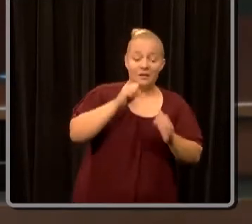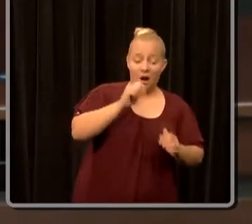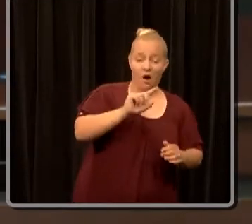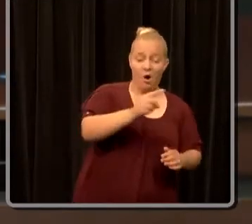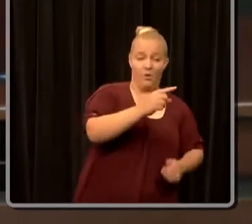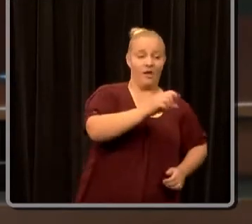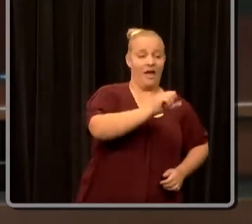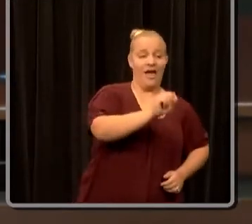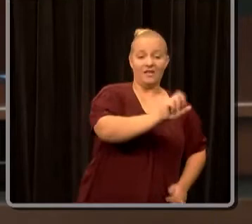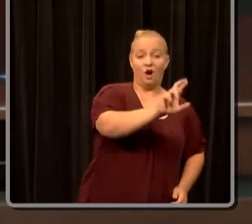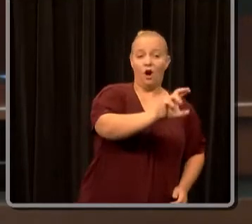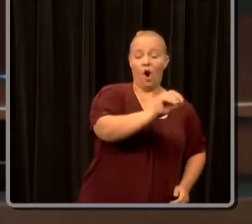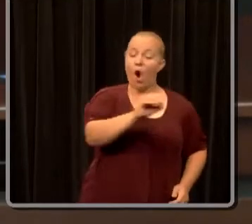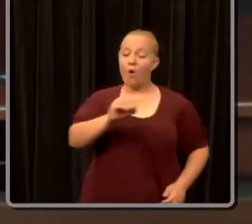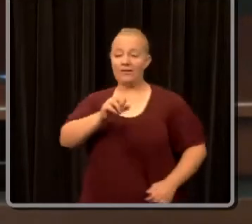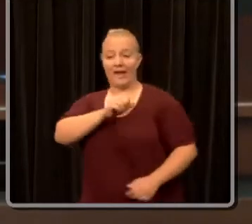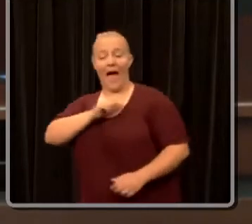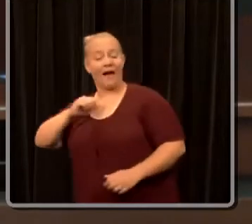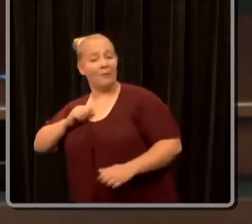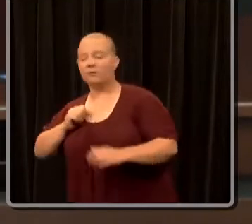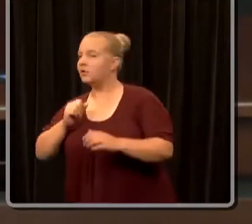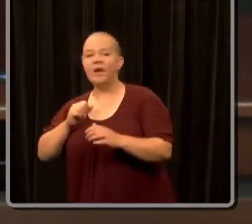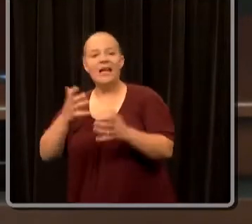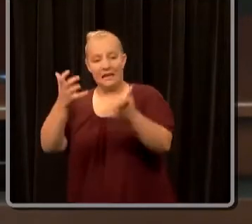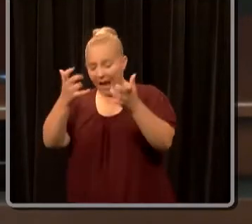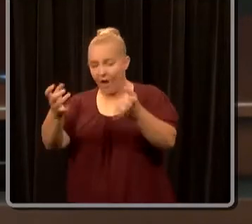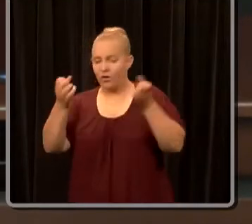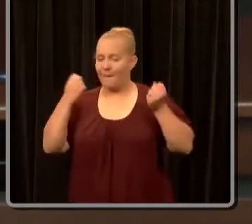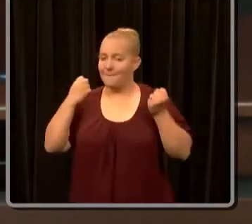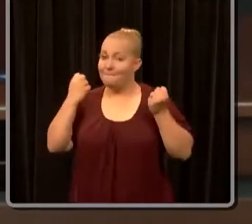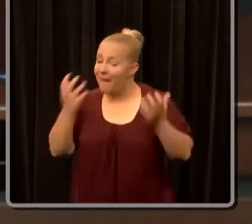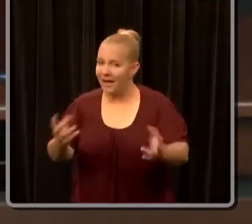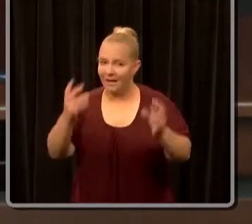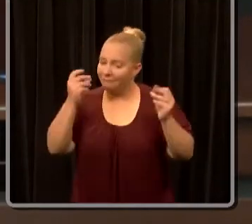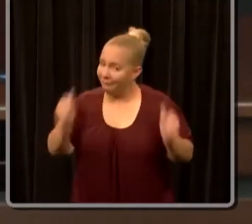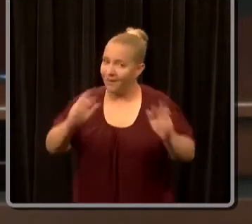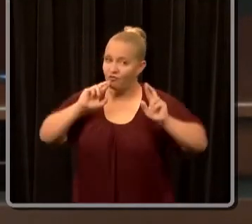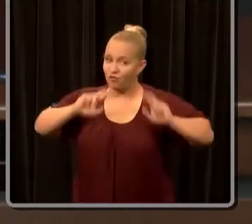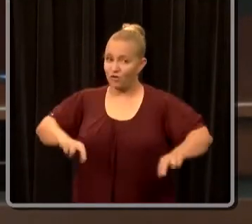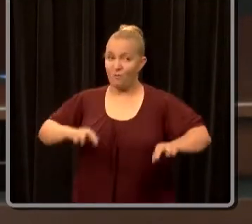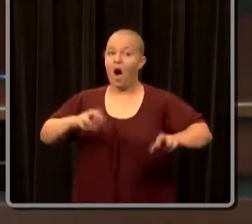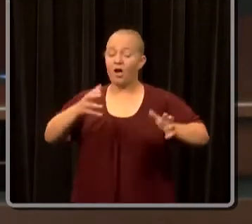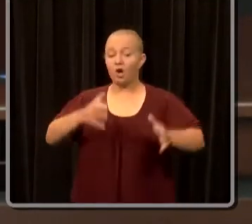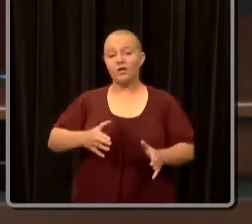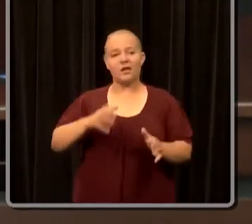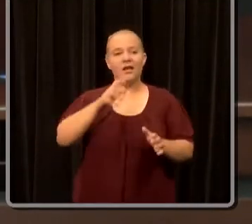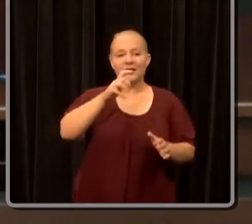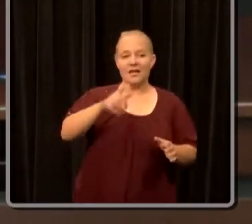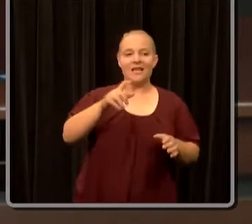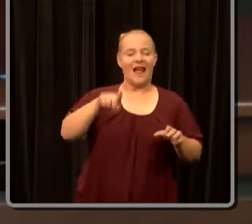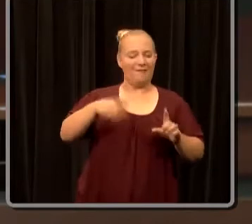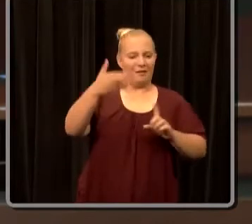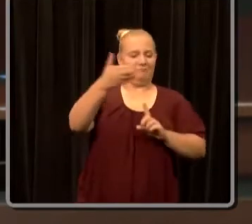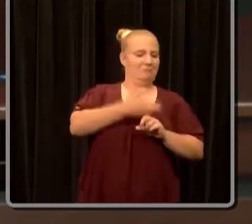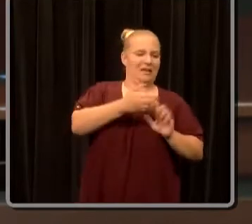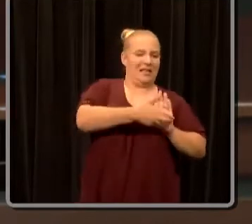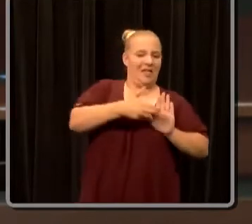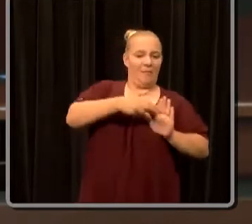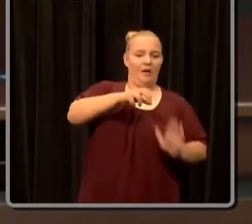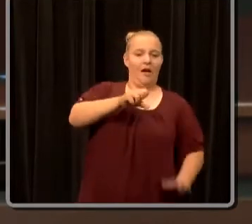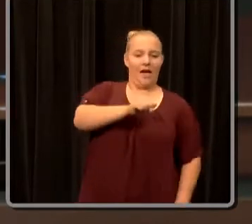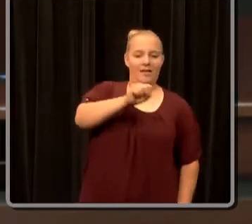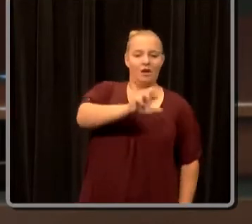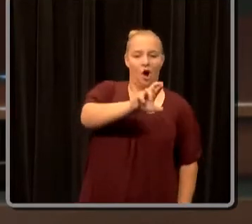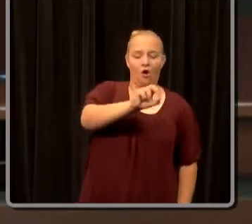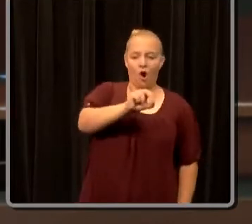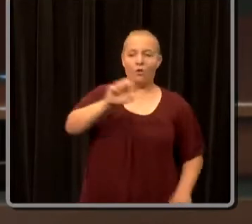to thousands of key first responders with not having to be an SRO, but capable of